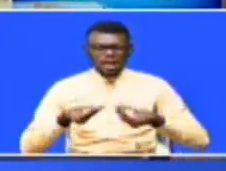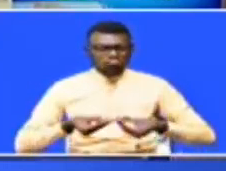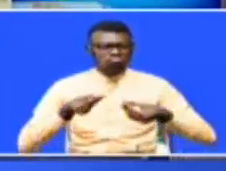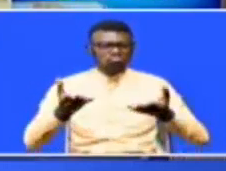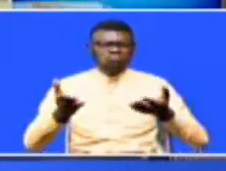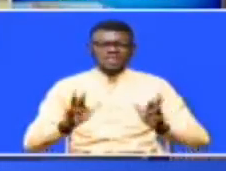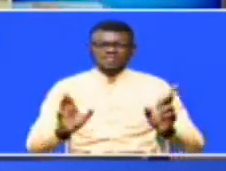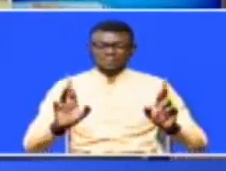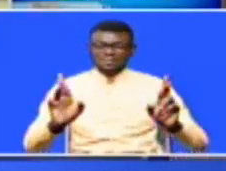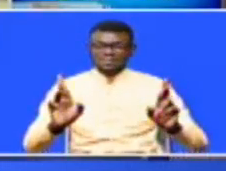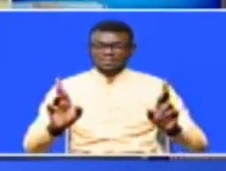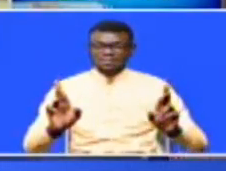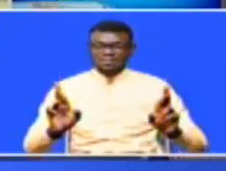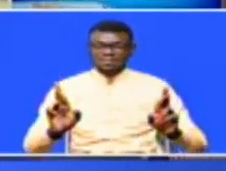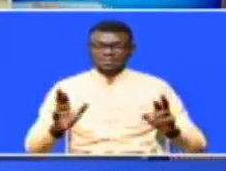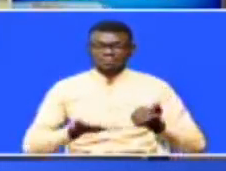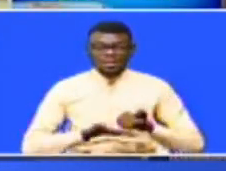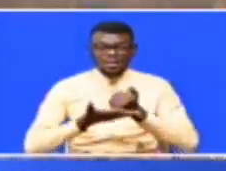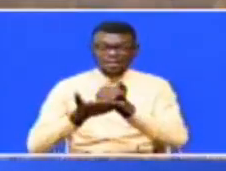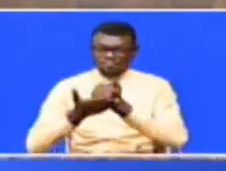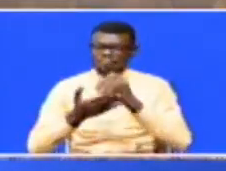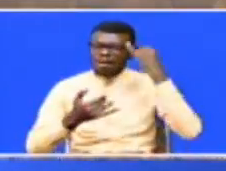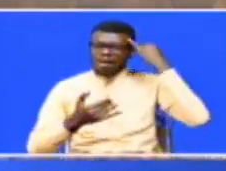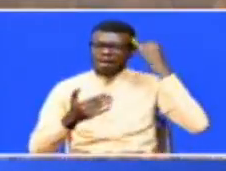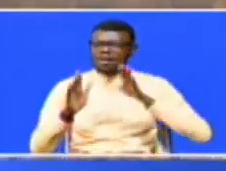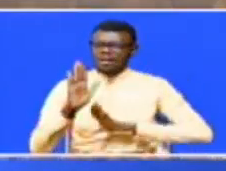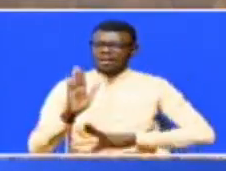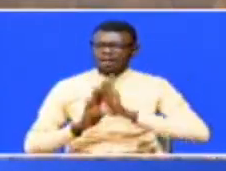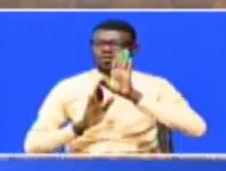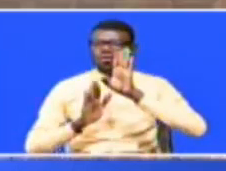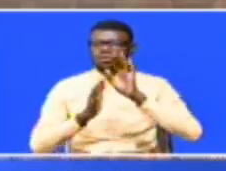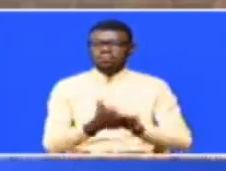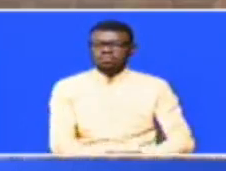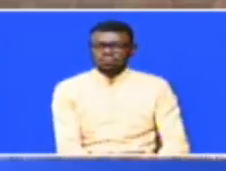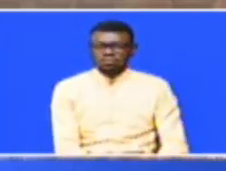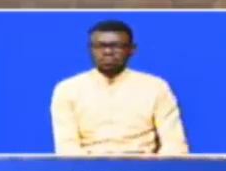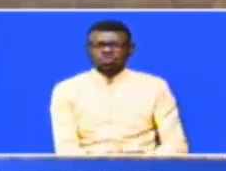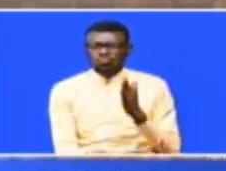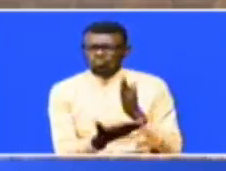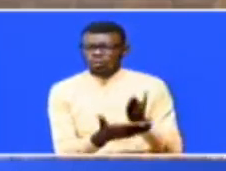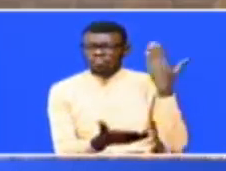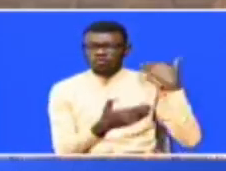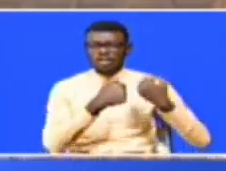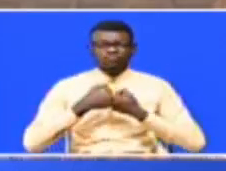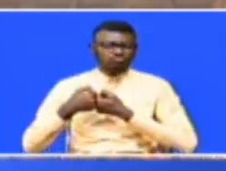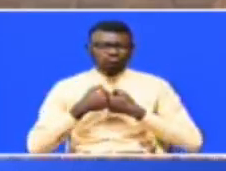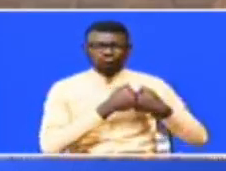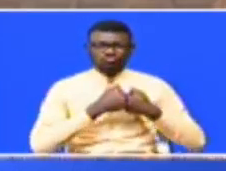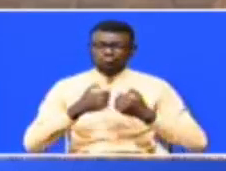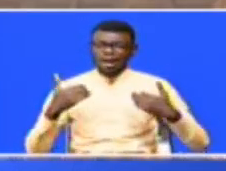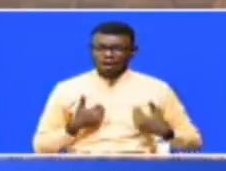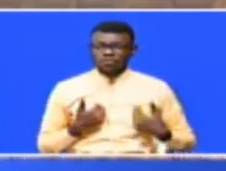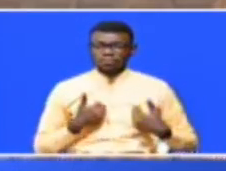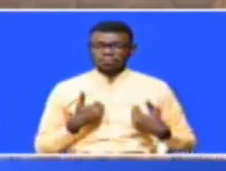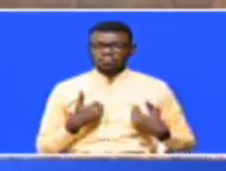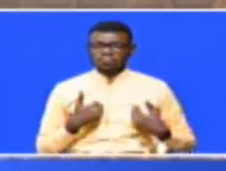and availed to Simon to develop the idea. And I can see that we have had challenges in getting the swabs. We